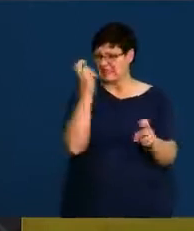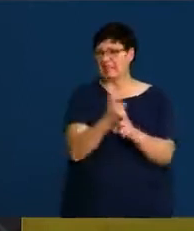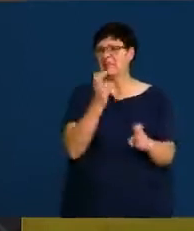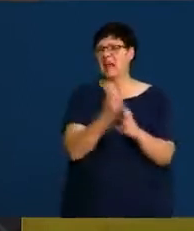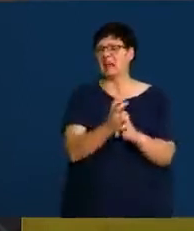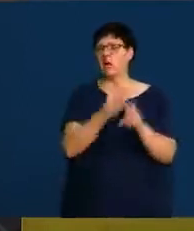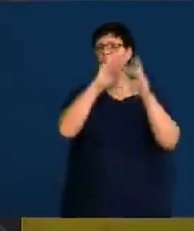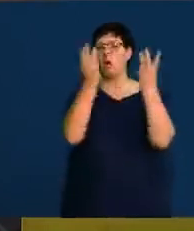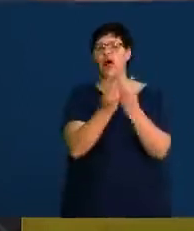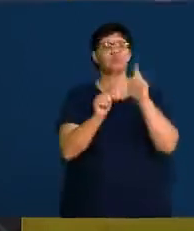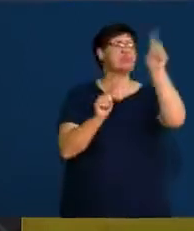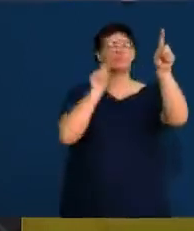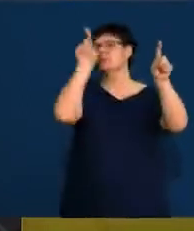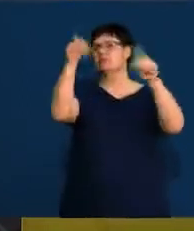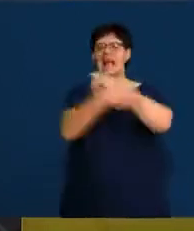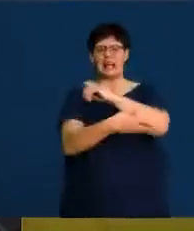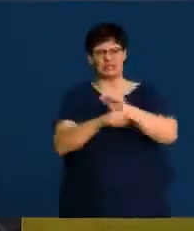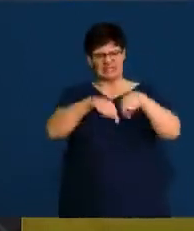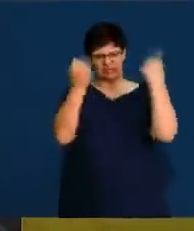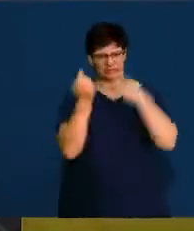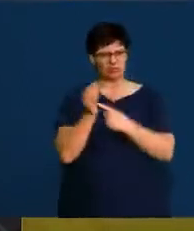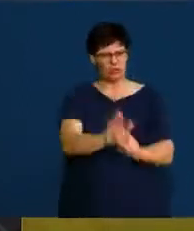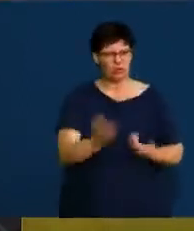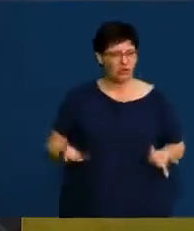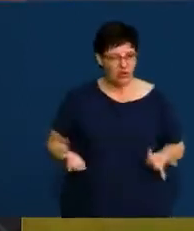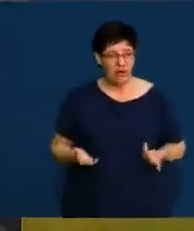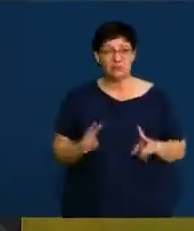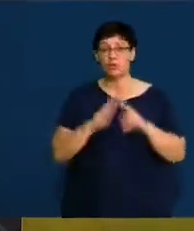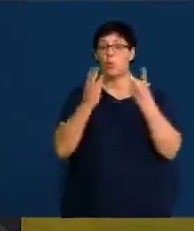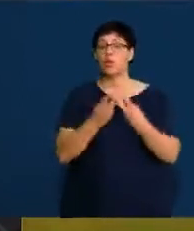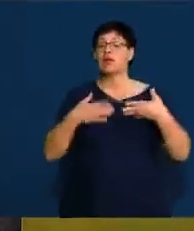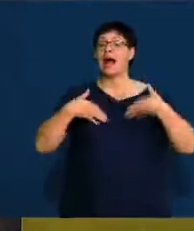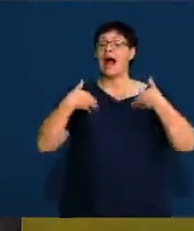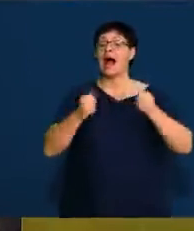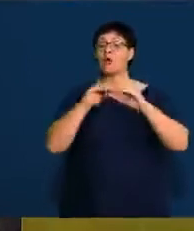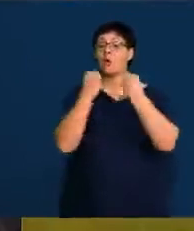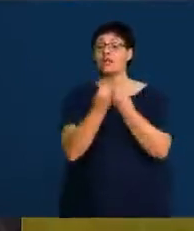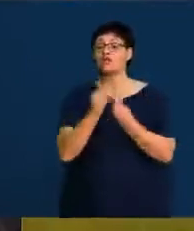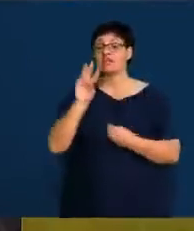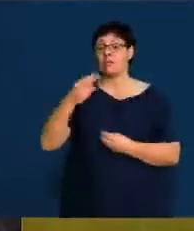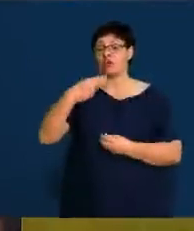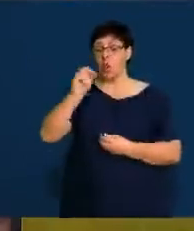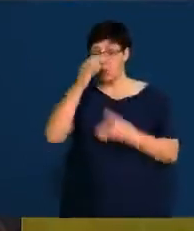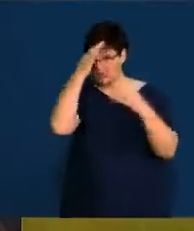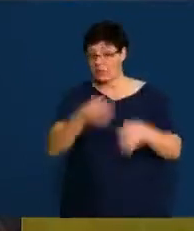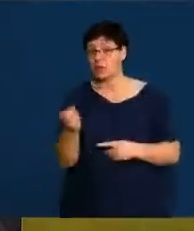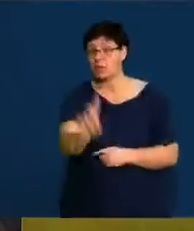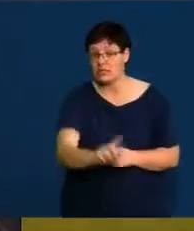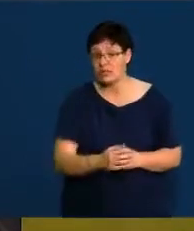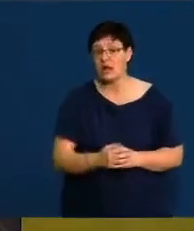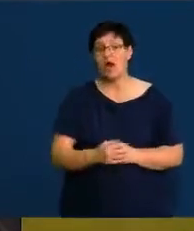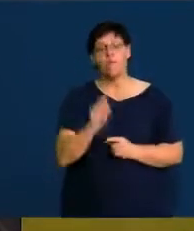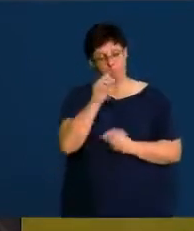across the world if we use different symbols. So what has the World Health Organization decided? One symbol that